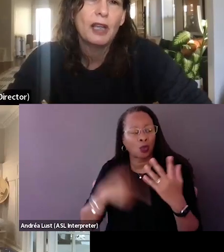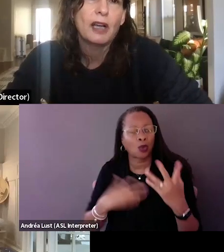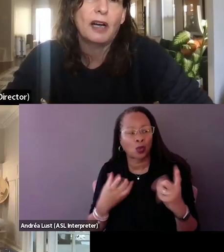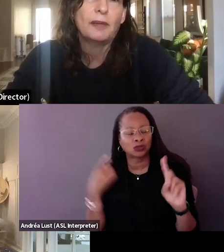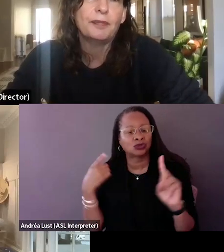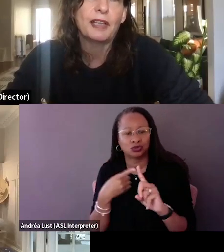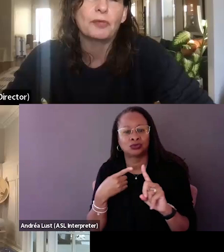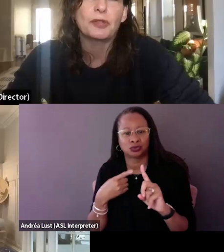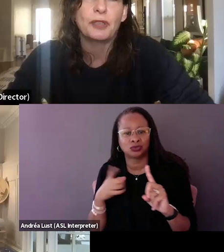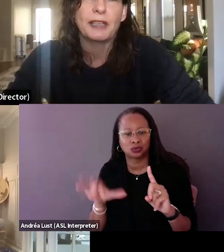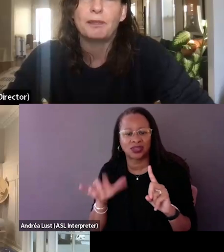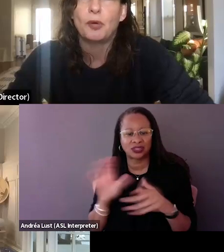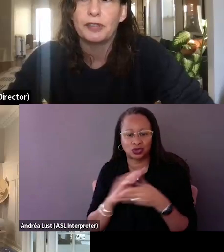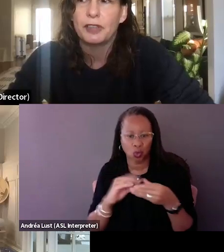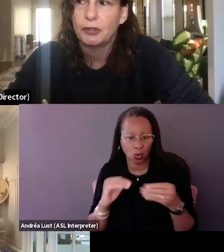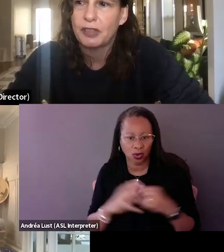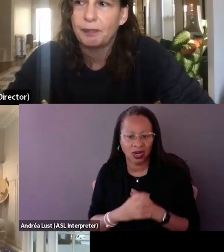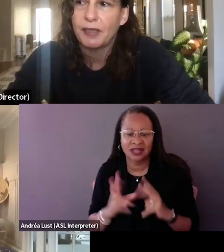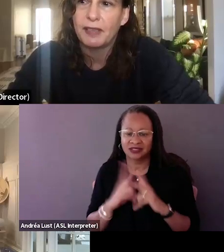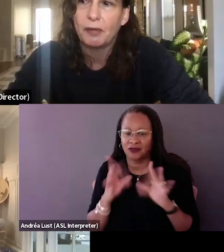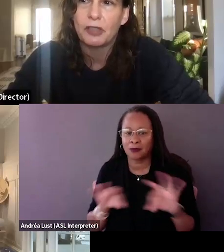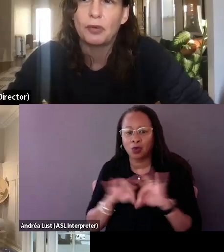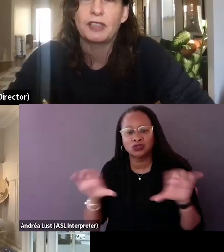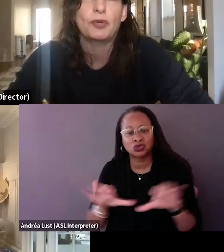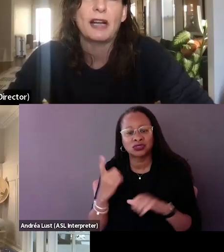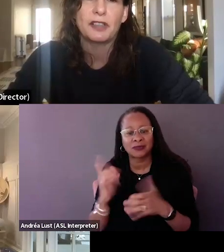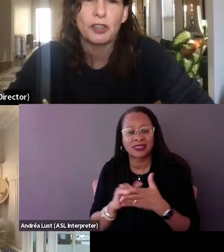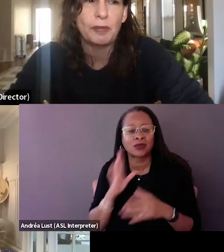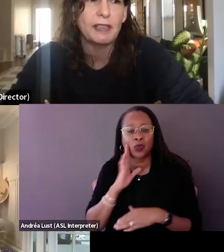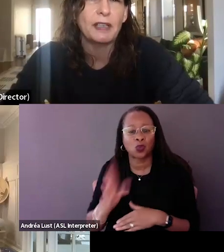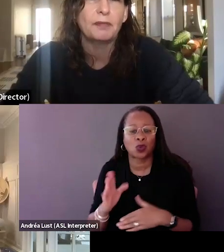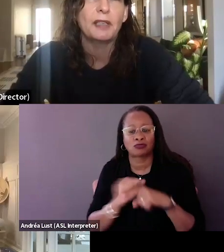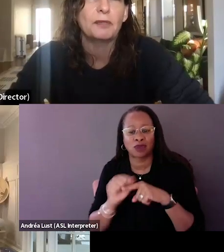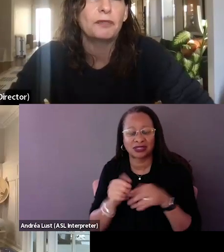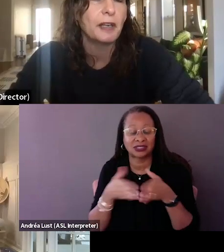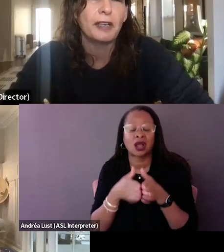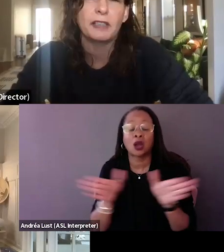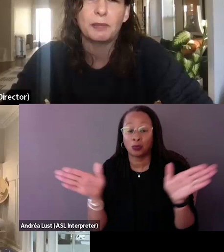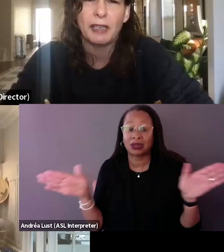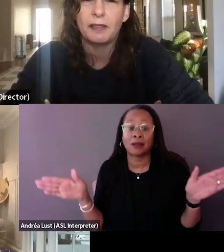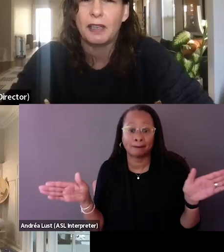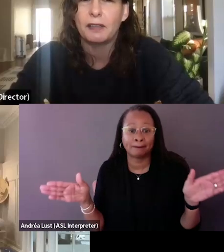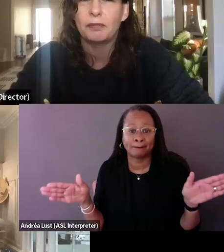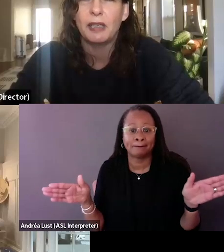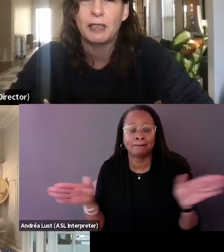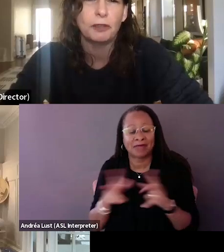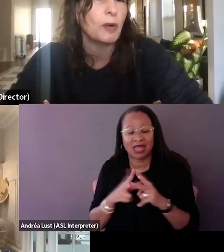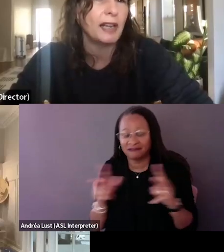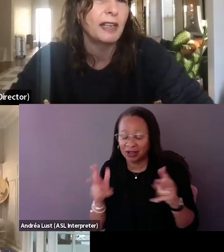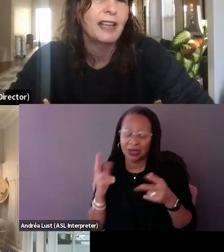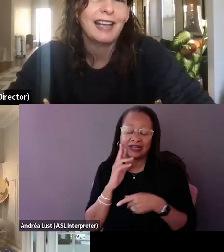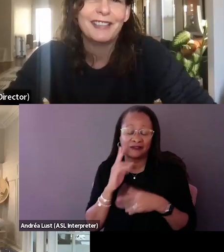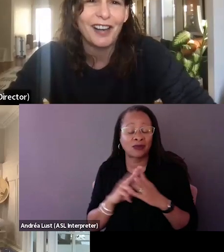do. That it was really important to do something that was going to crack this open in a very intimate and